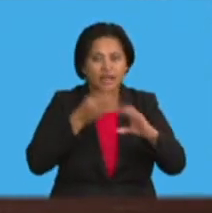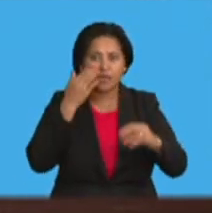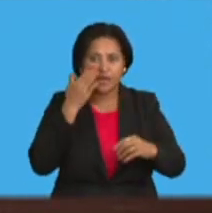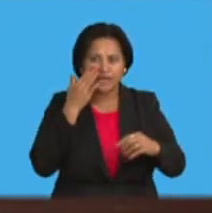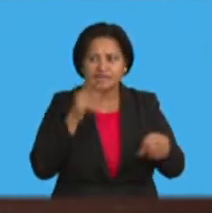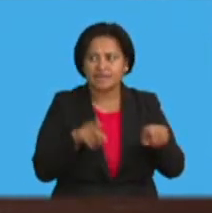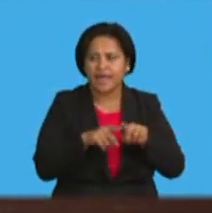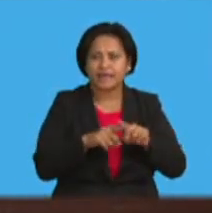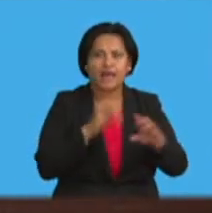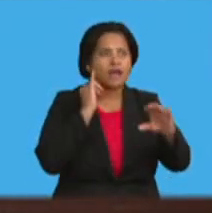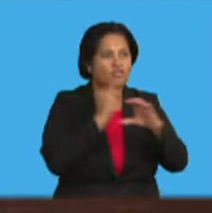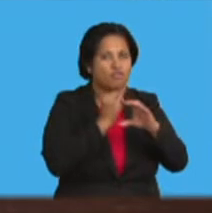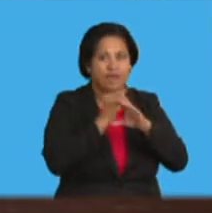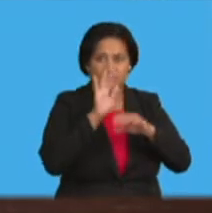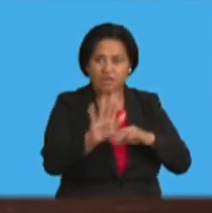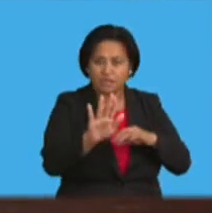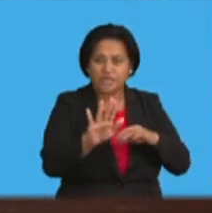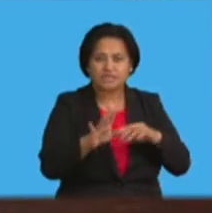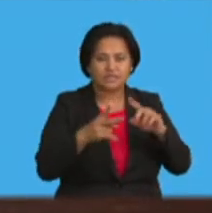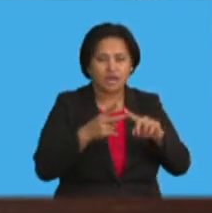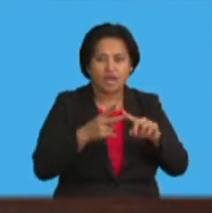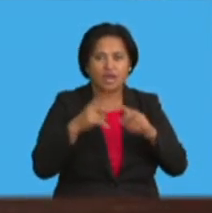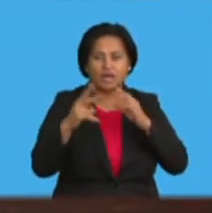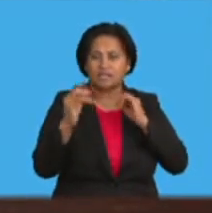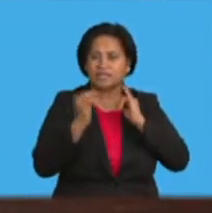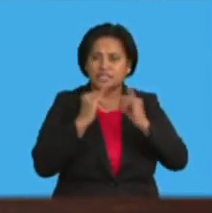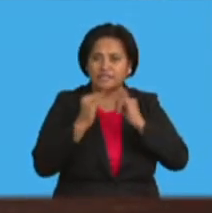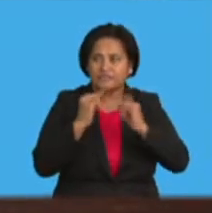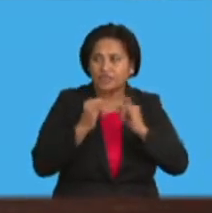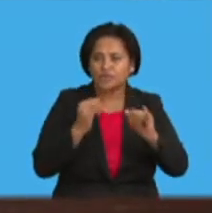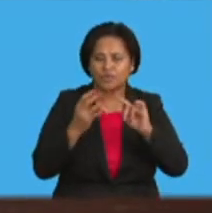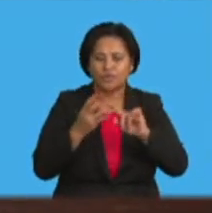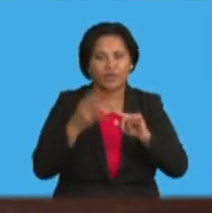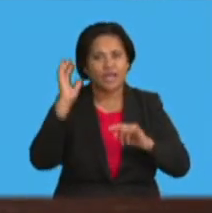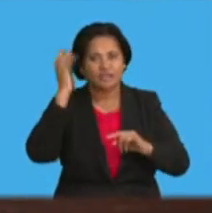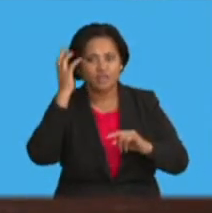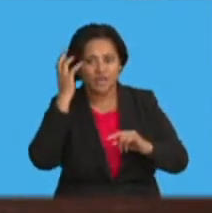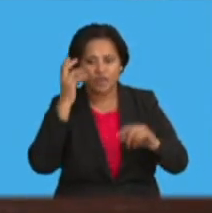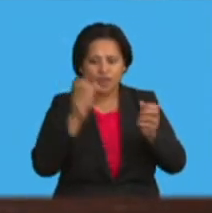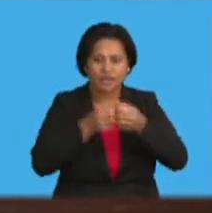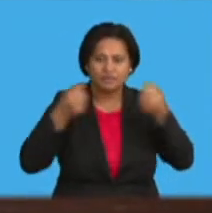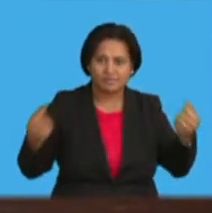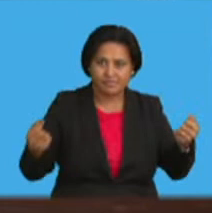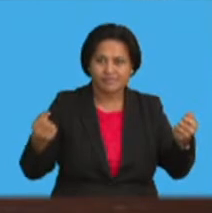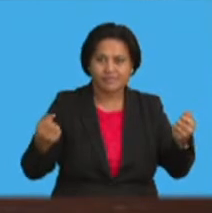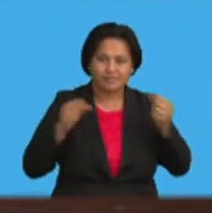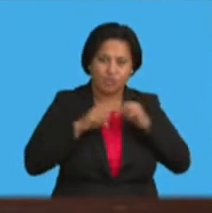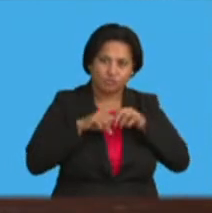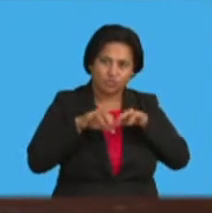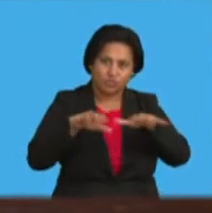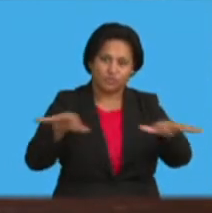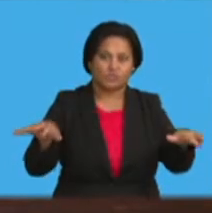Stoppers, talk back shows, brochures, newspaper publications, and media releases. Also, the